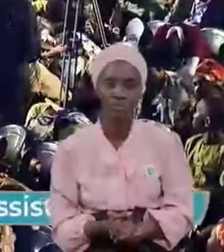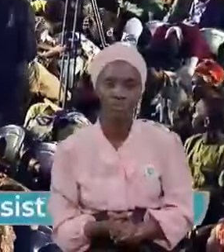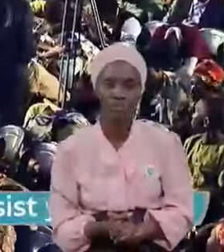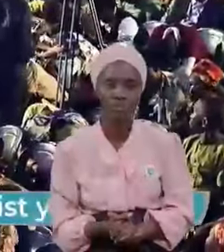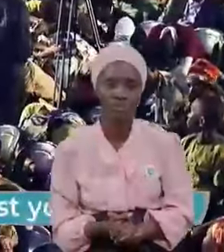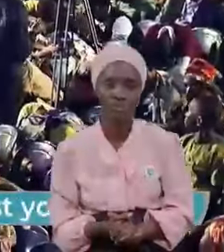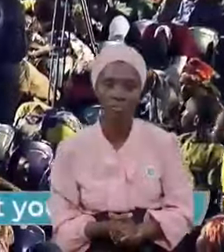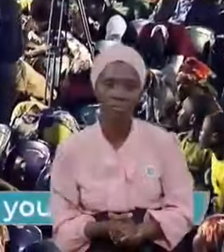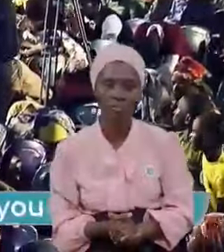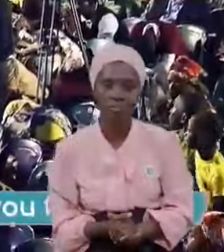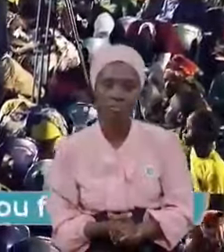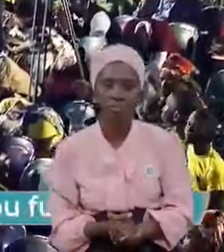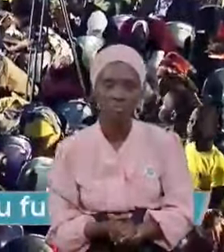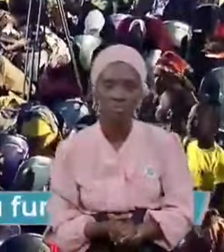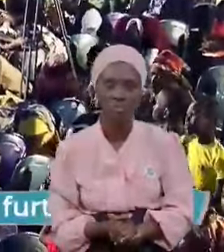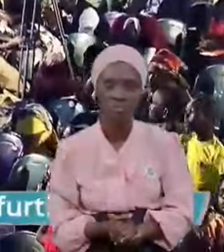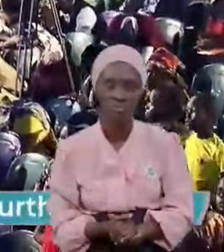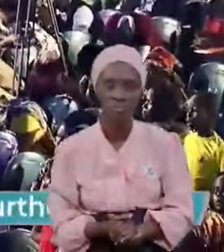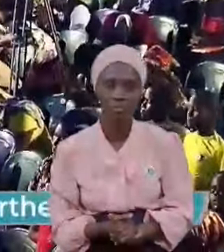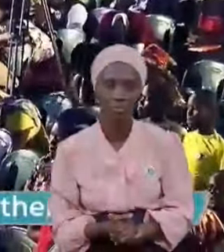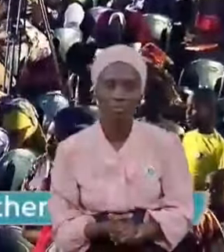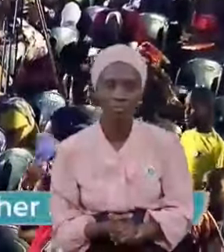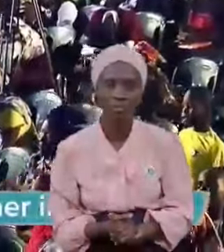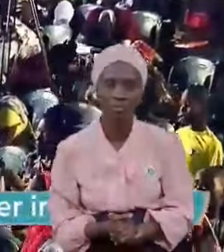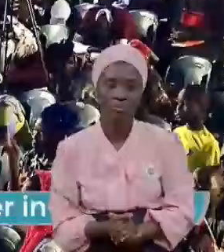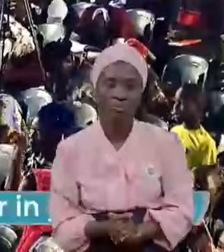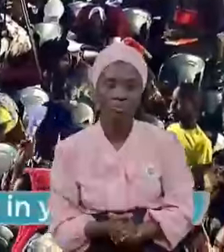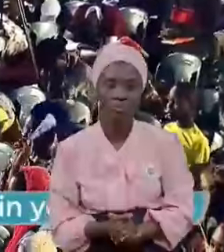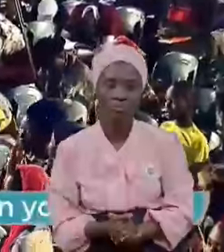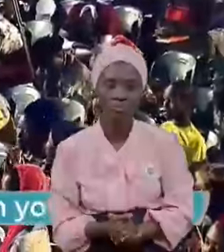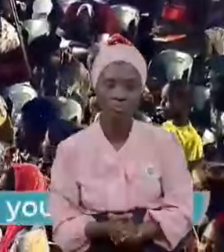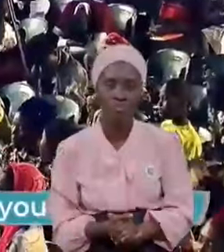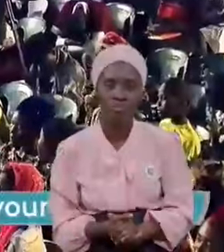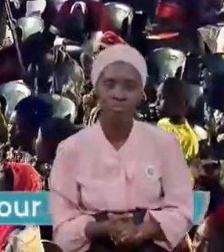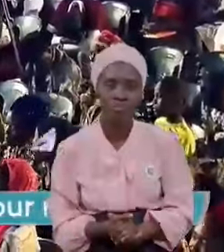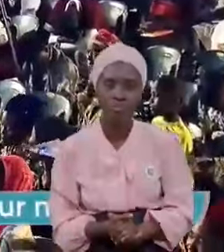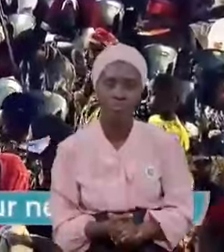We want to be all together, actual Christian.